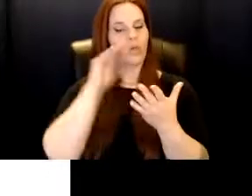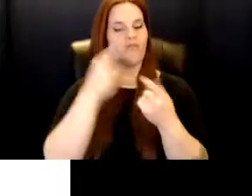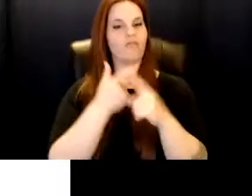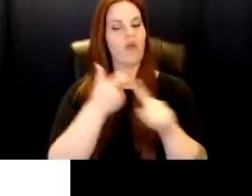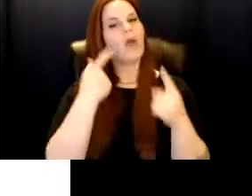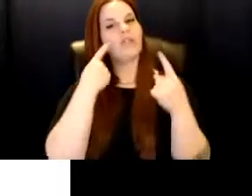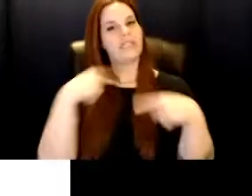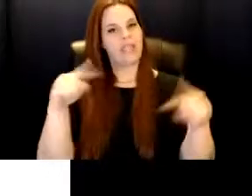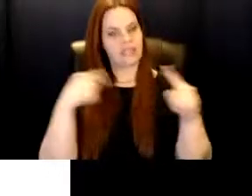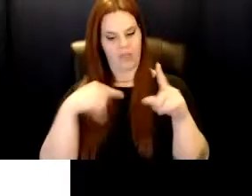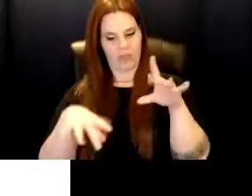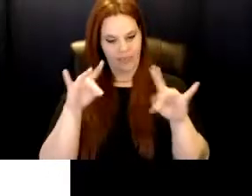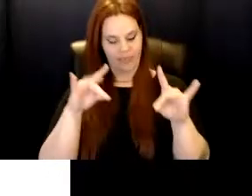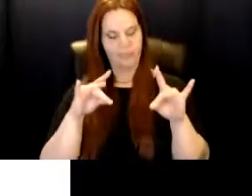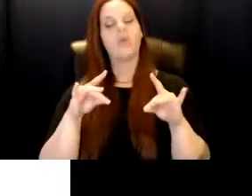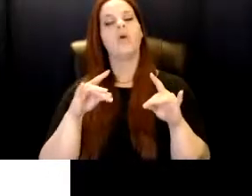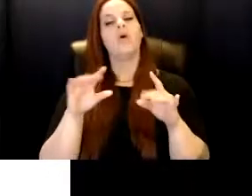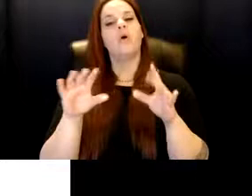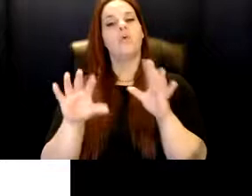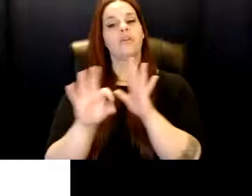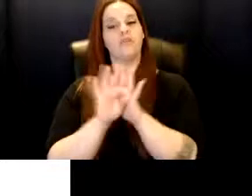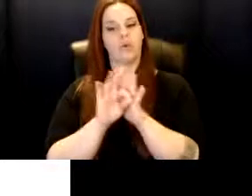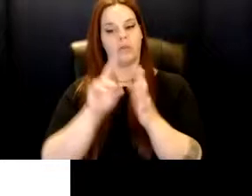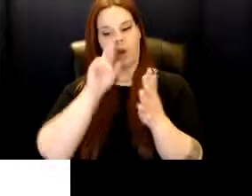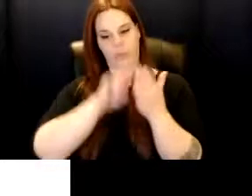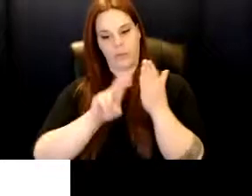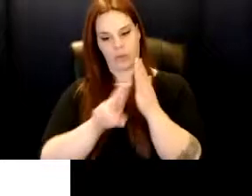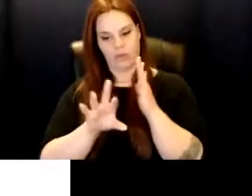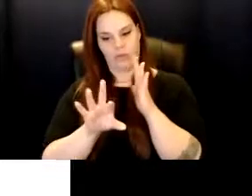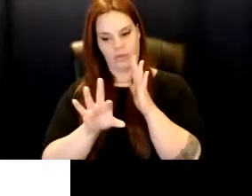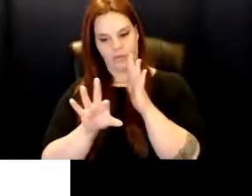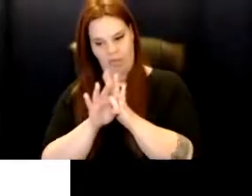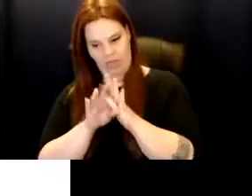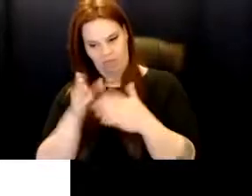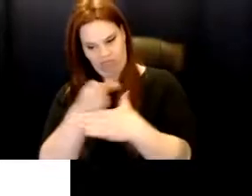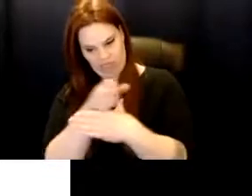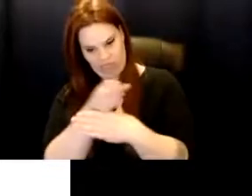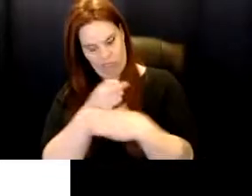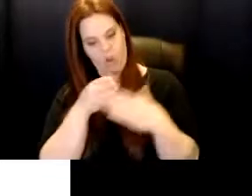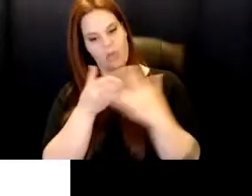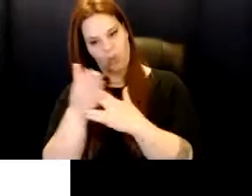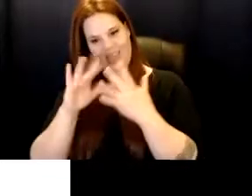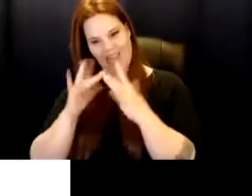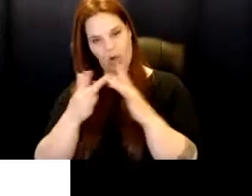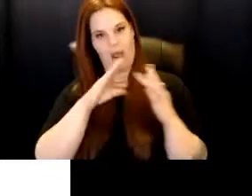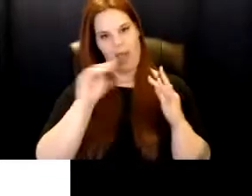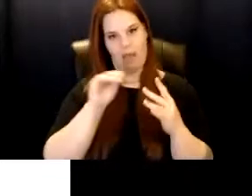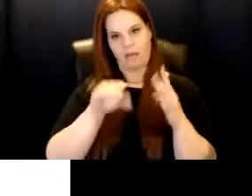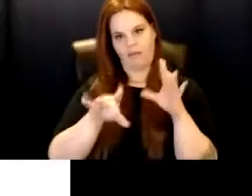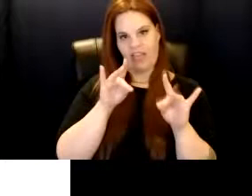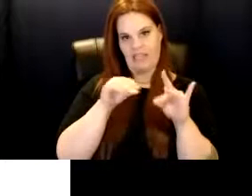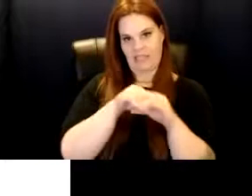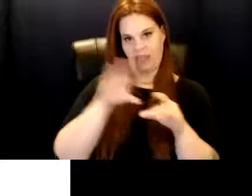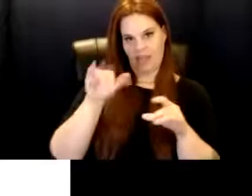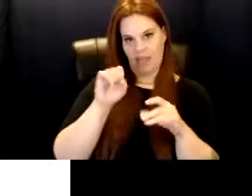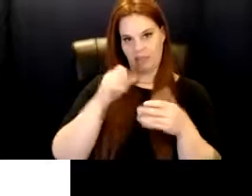share our research findings in various forms, including on the internet and through case studies. The process that we used can also